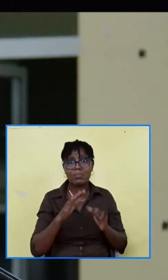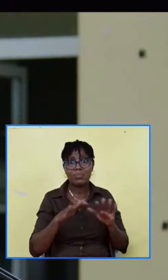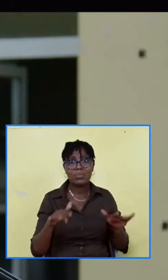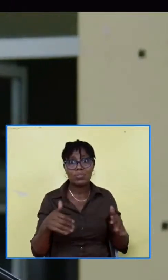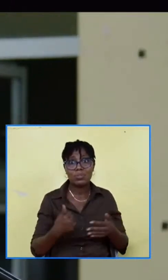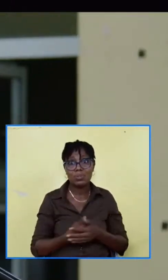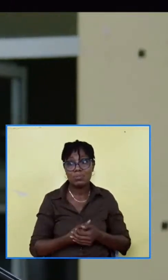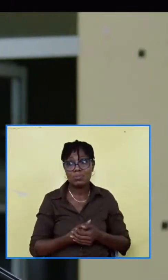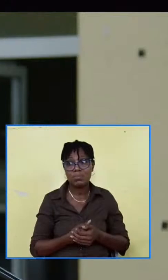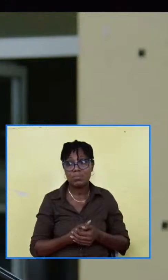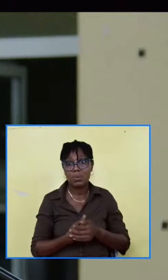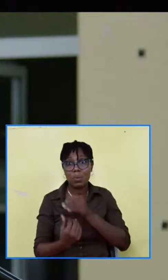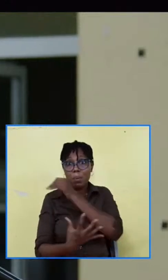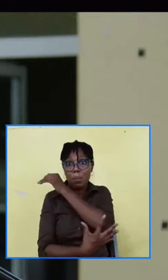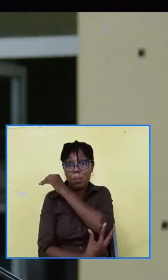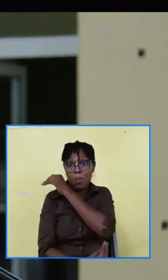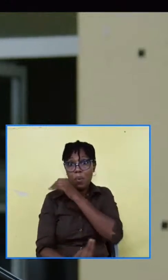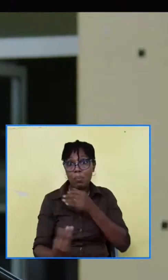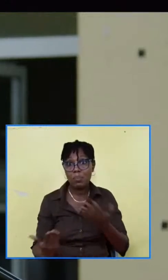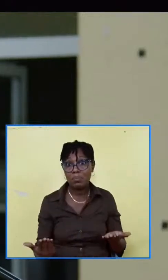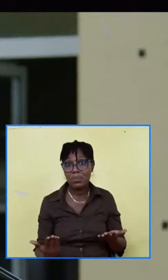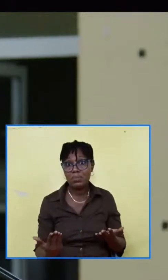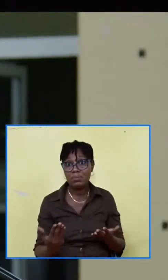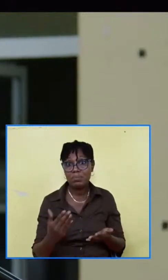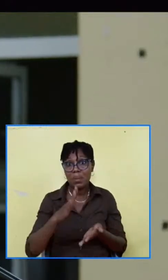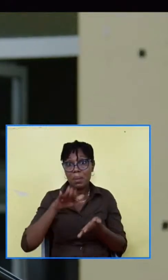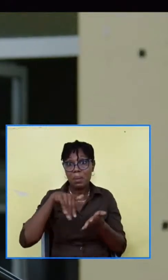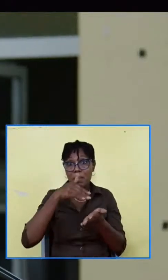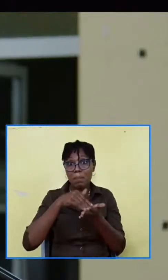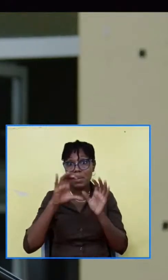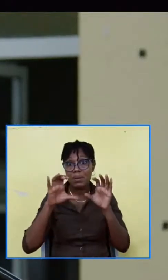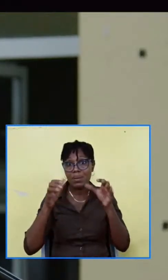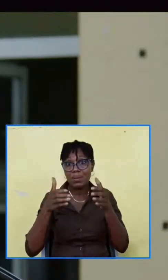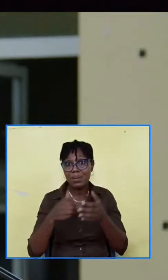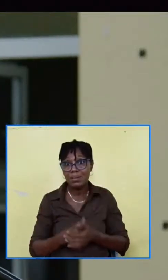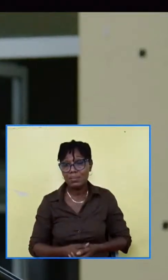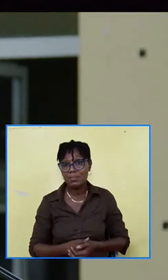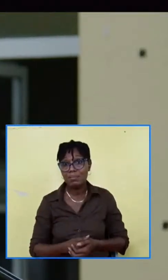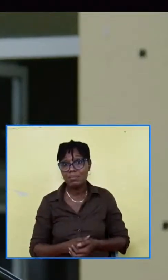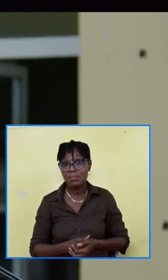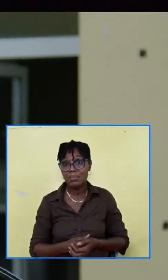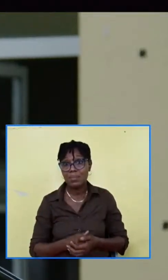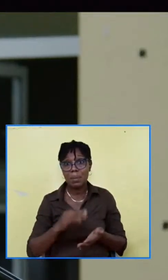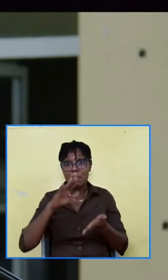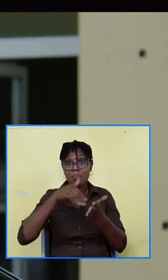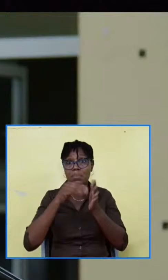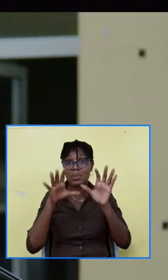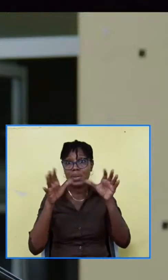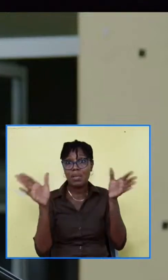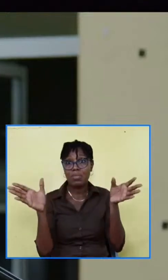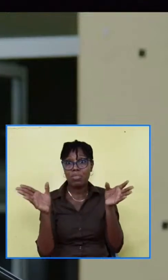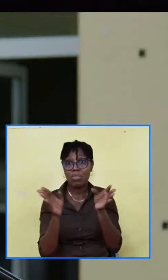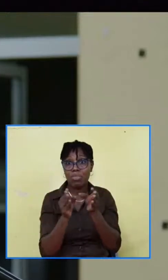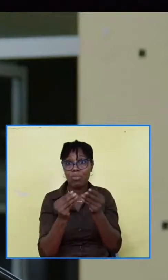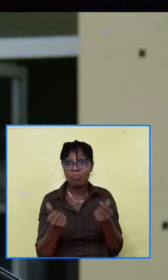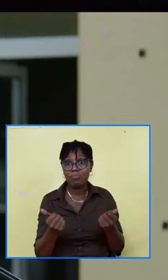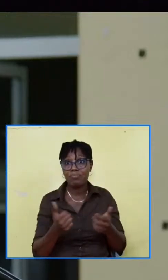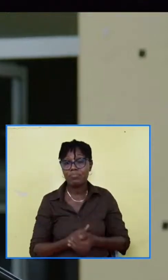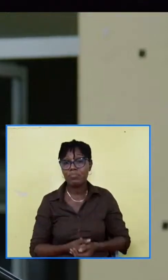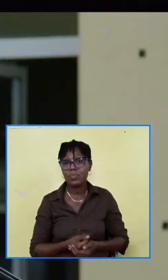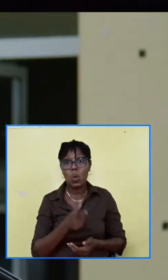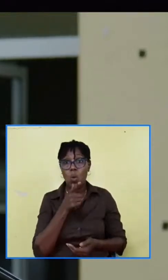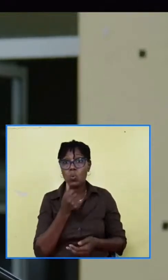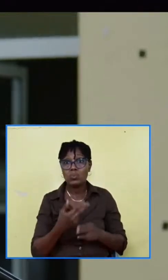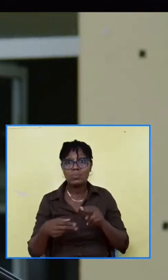class? The middle class in Barbados is disappearing. So how are we then going to increase the pool? The reality is that